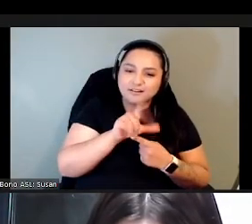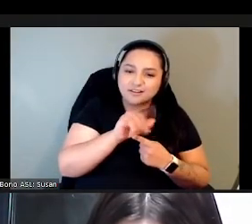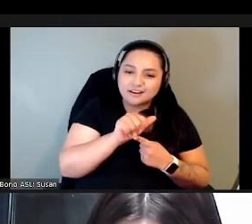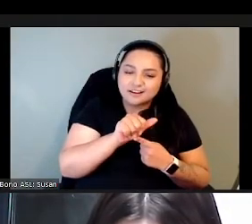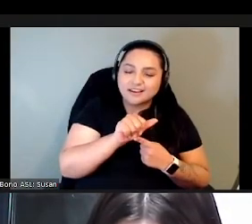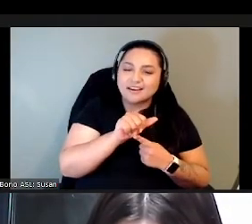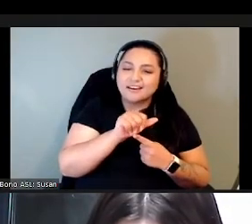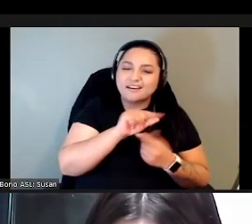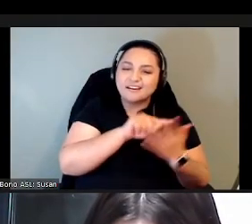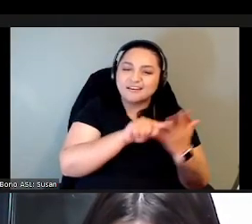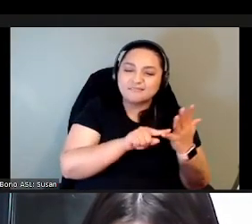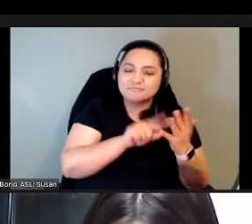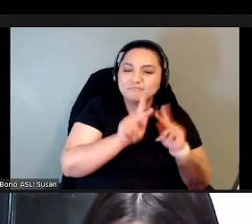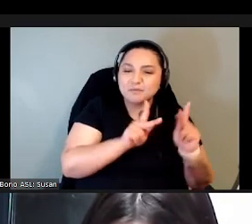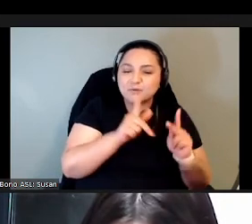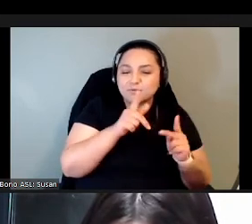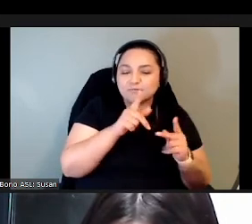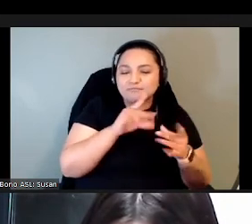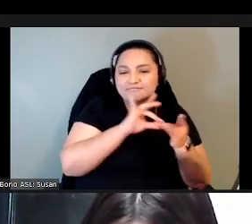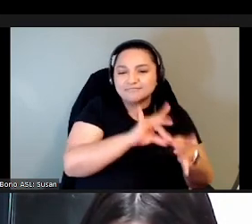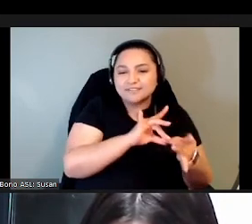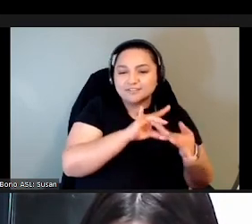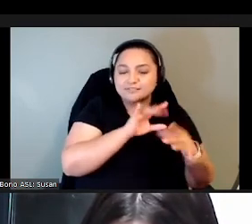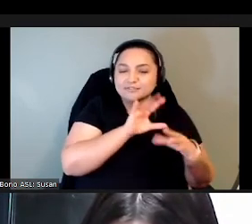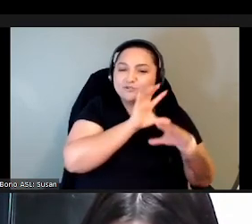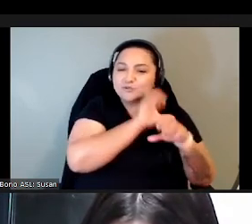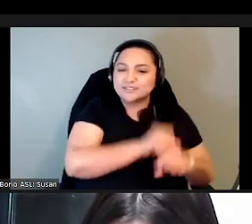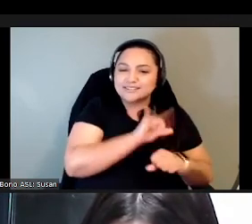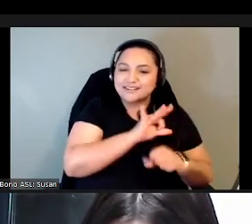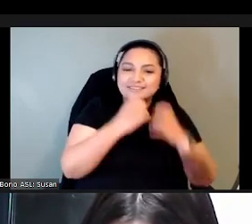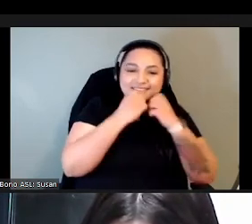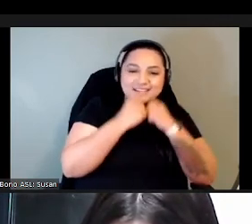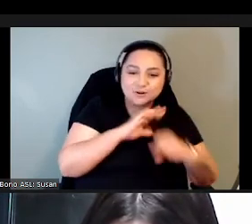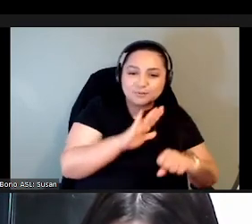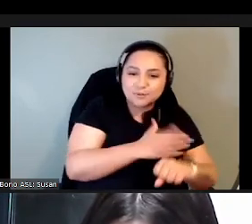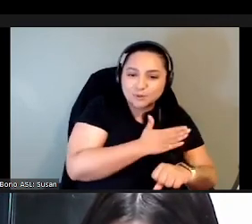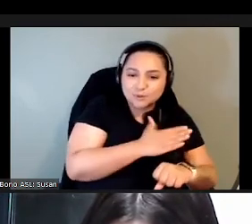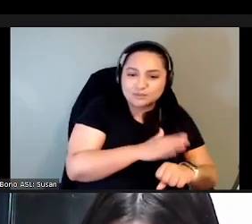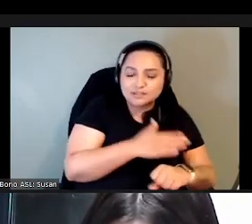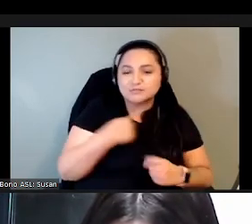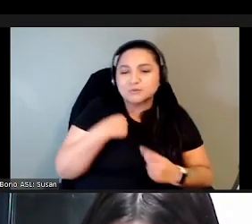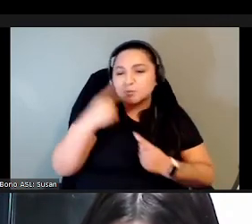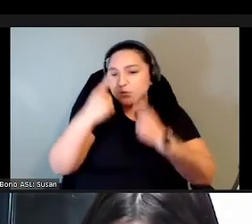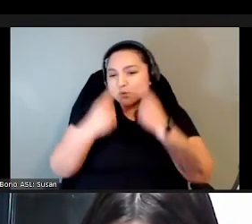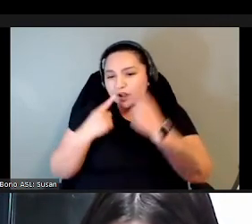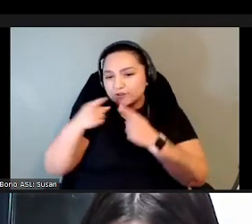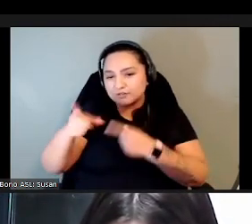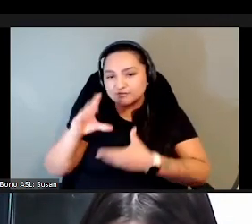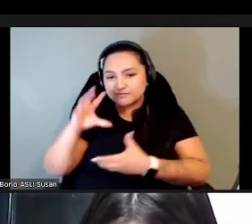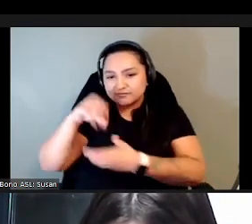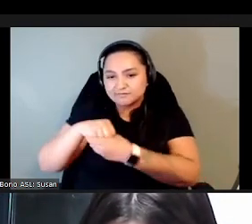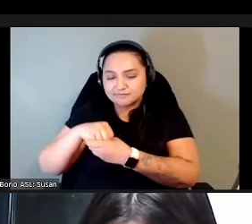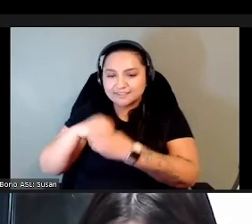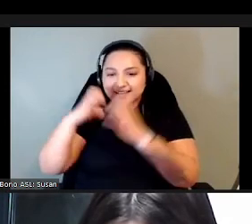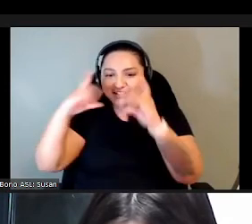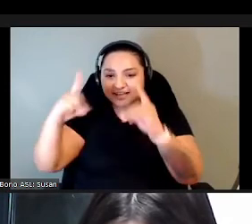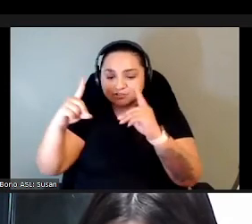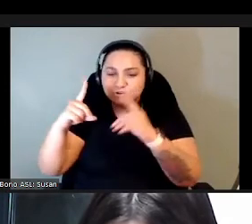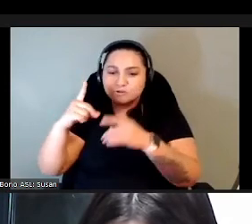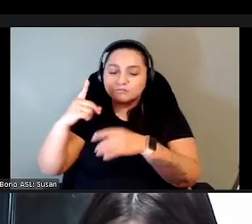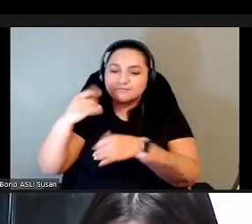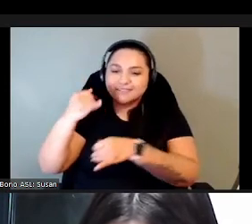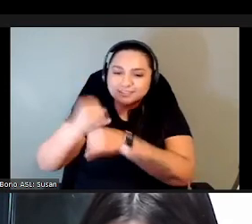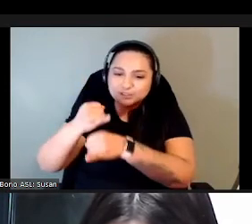music. And I'm wondering, as you're working in educational institutions, and also obviously you have your artistic output in